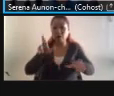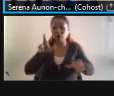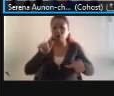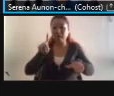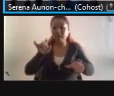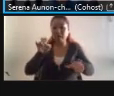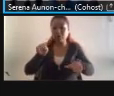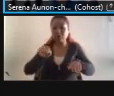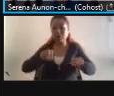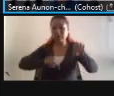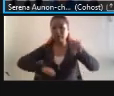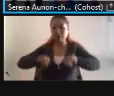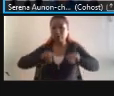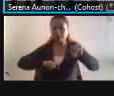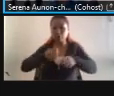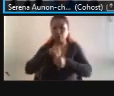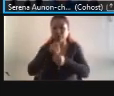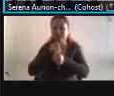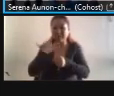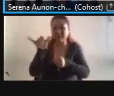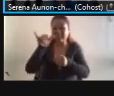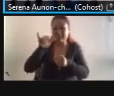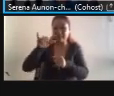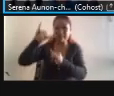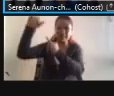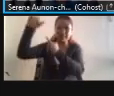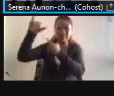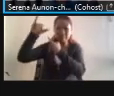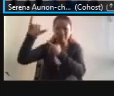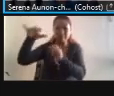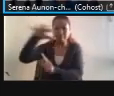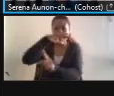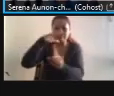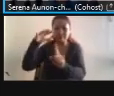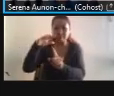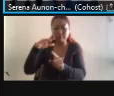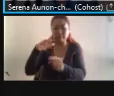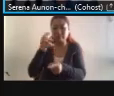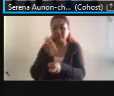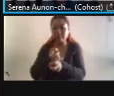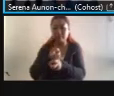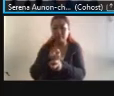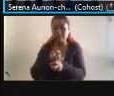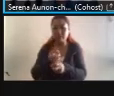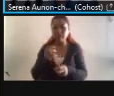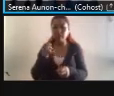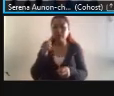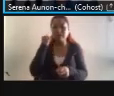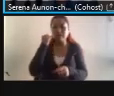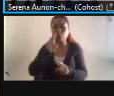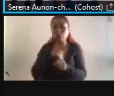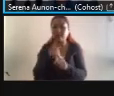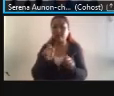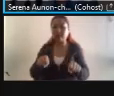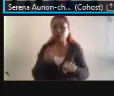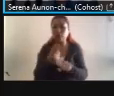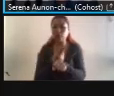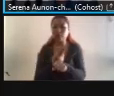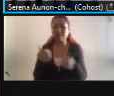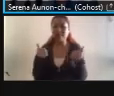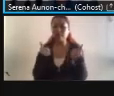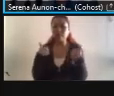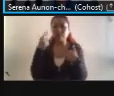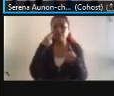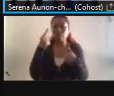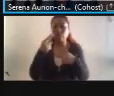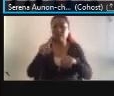that spectrum. It's very difficult, when you can only use animals to do scientific experiments, because